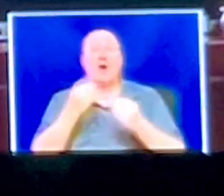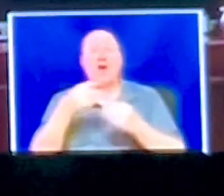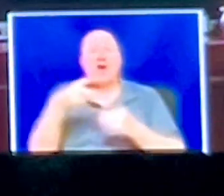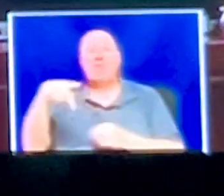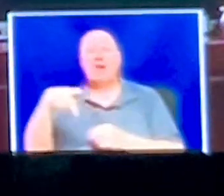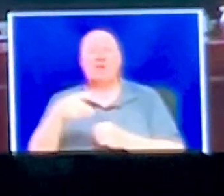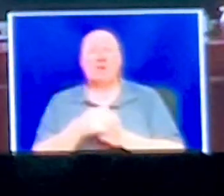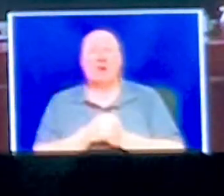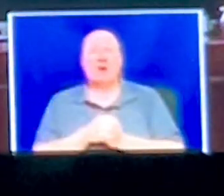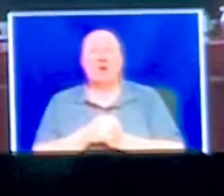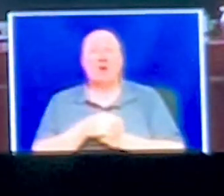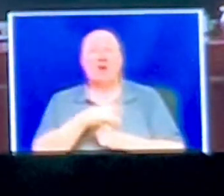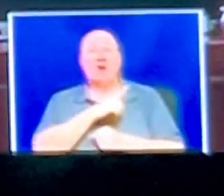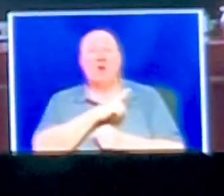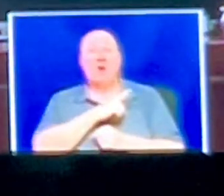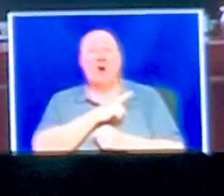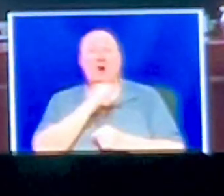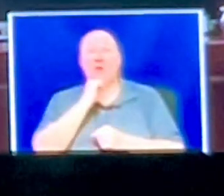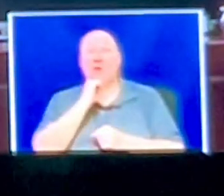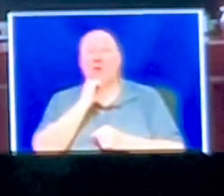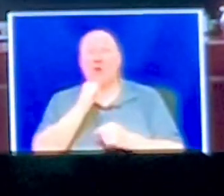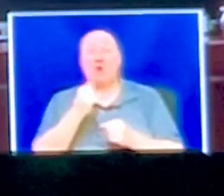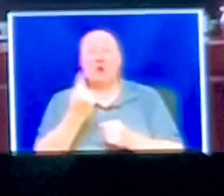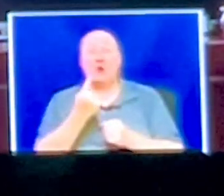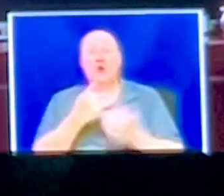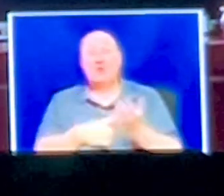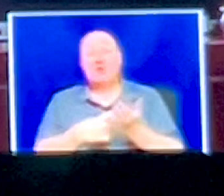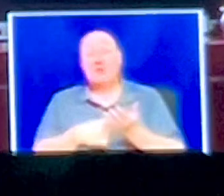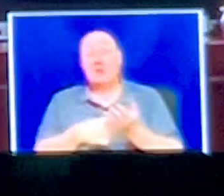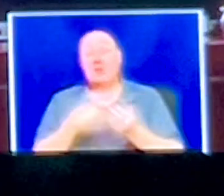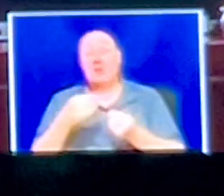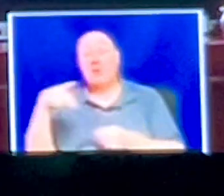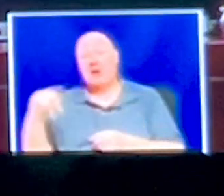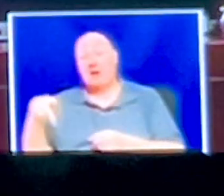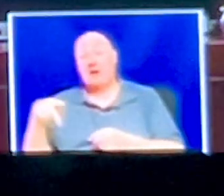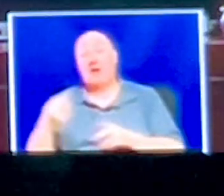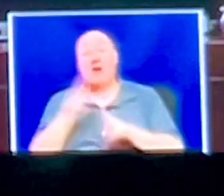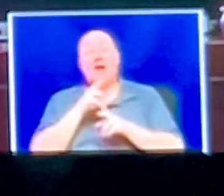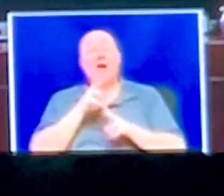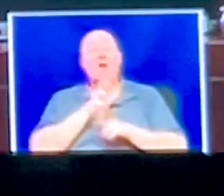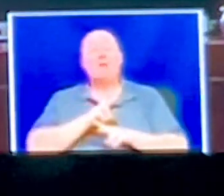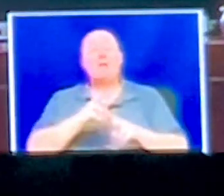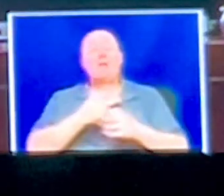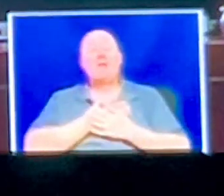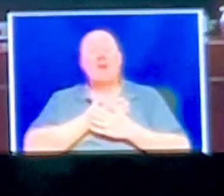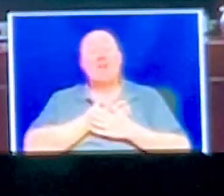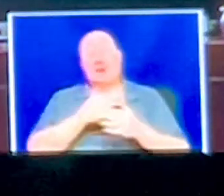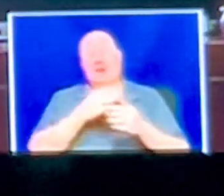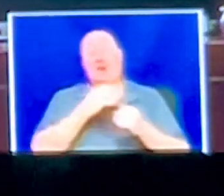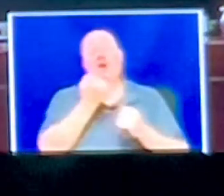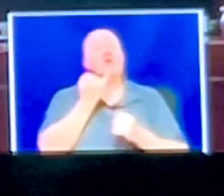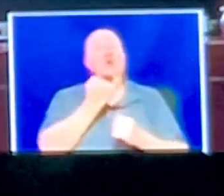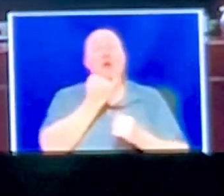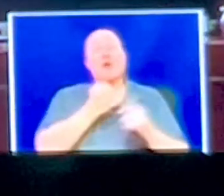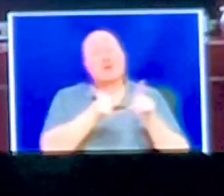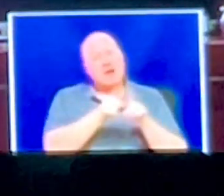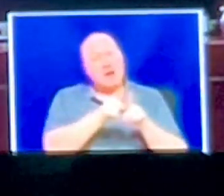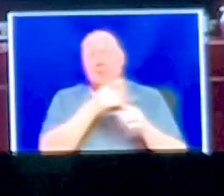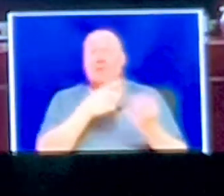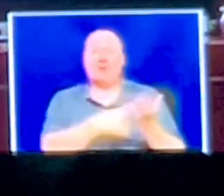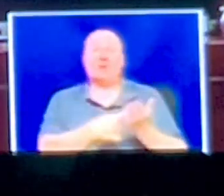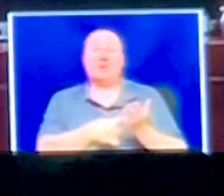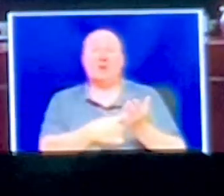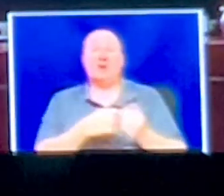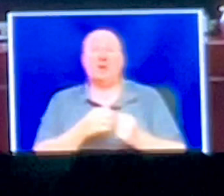Palestine, because we don't only speak to Palestinians, we speak to peace-loving Israelis as well. And we know that there's a lot of